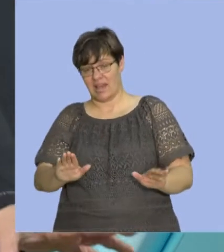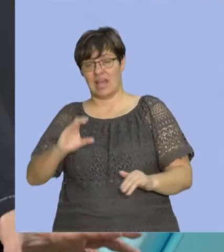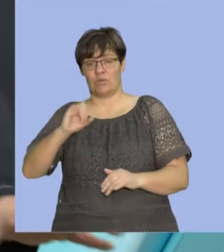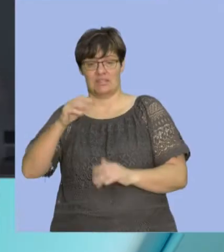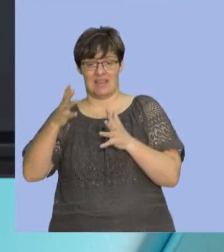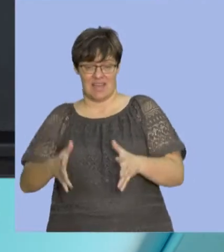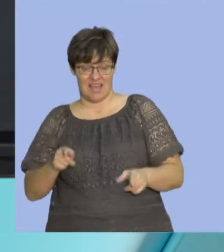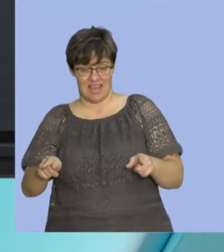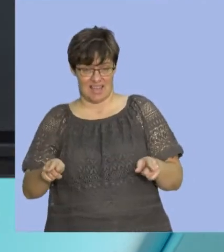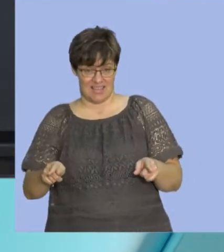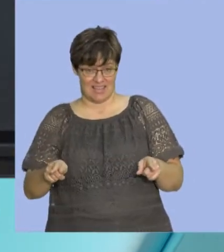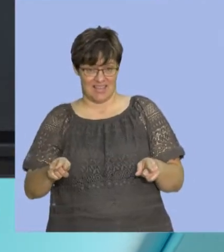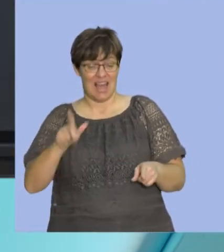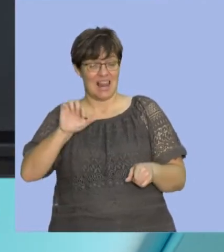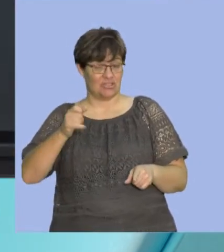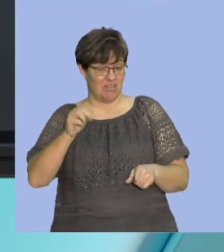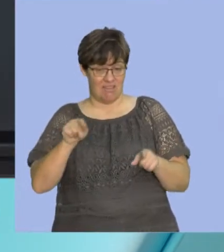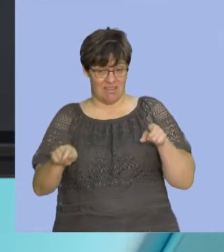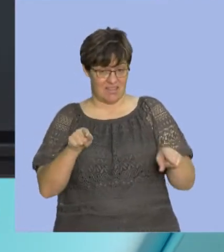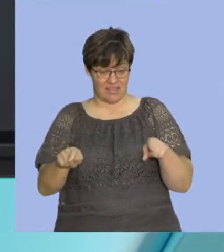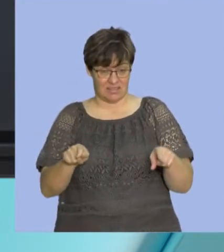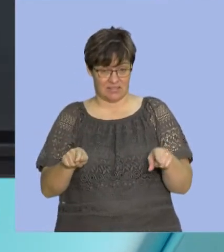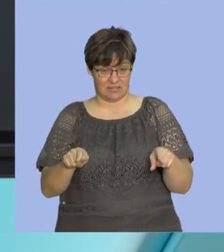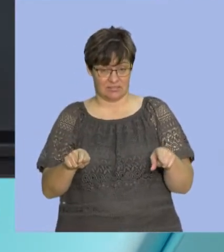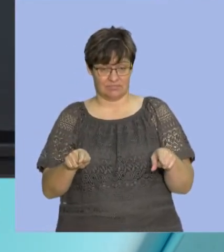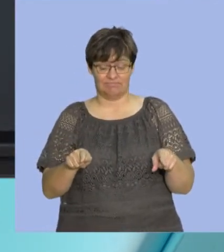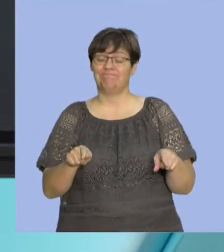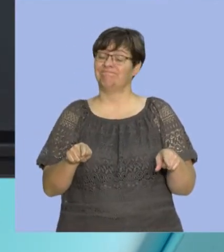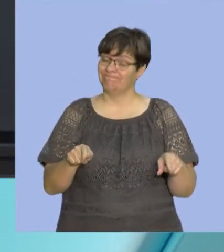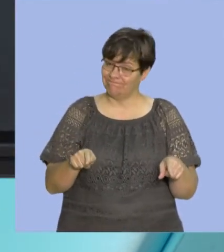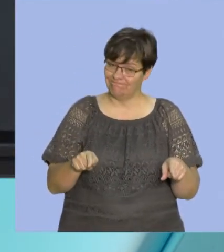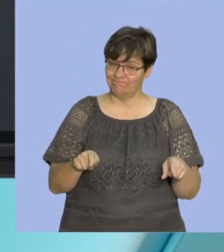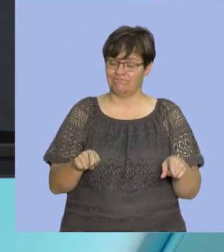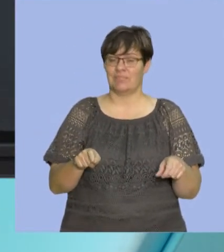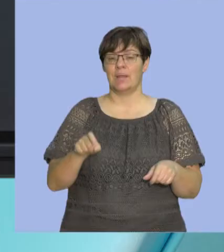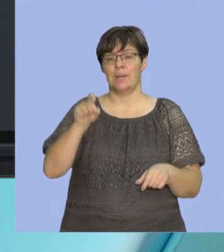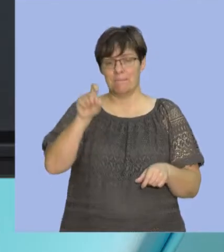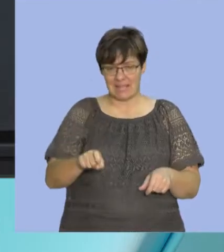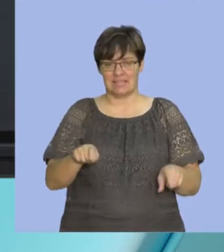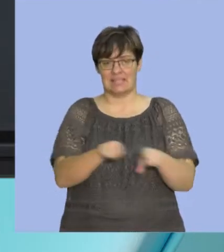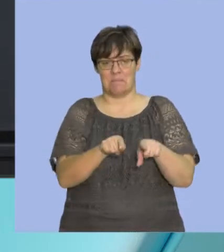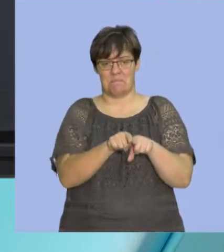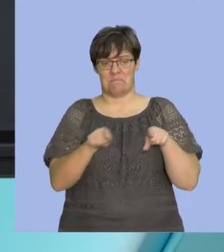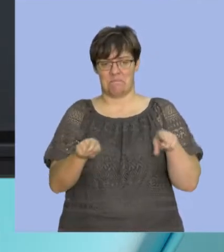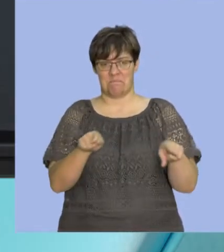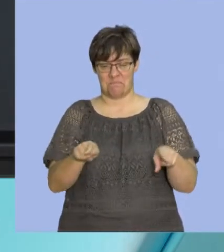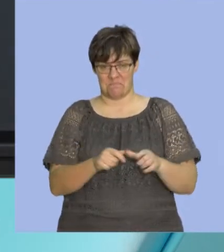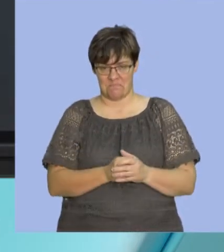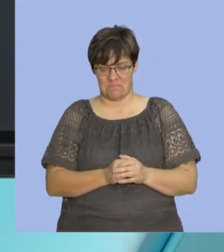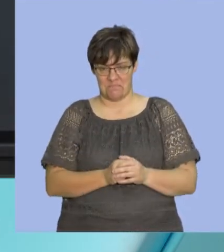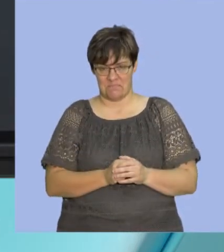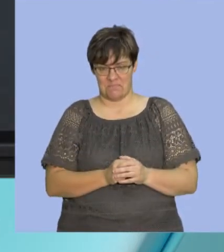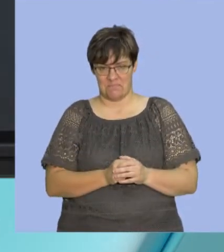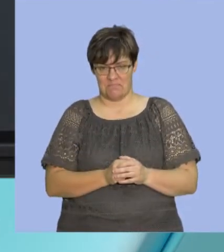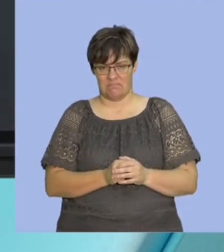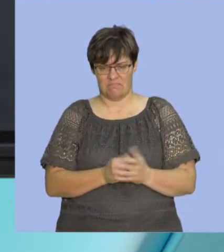creditors ledger on the other hand, these two have to be the same.